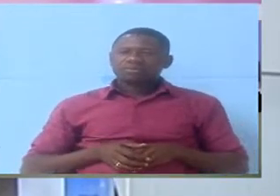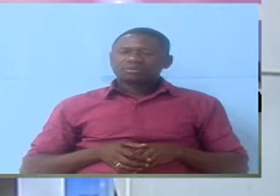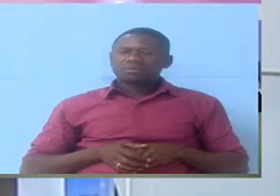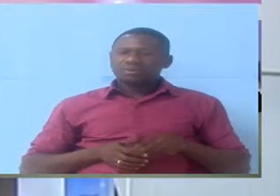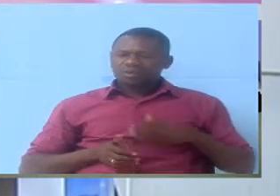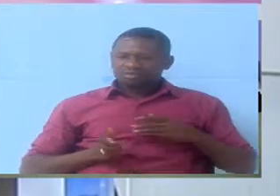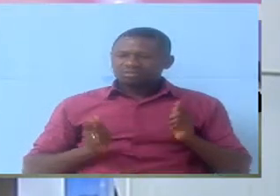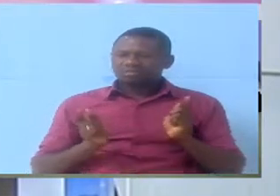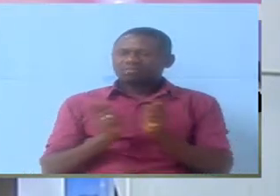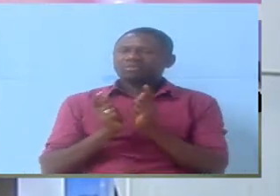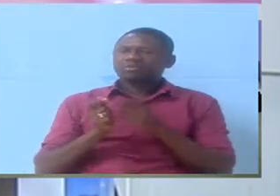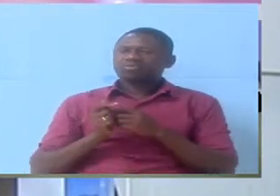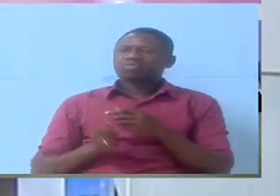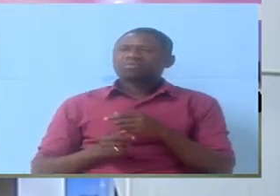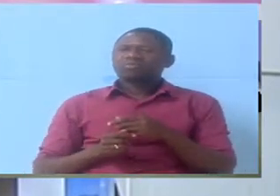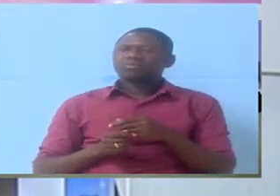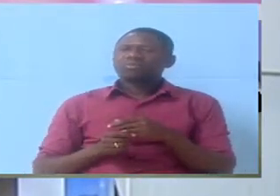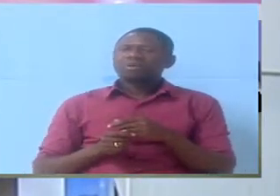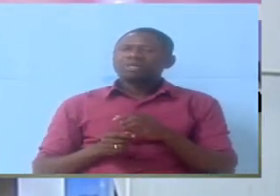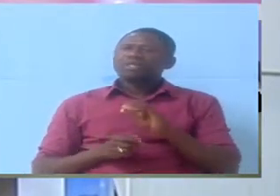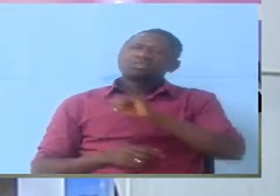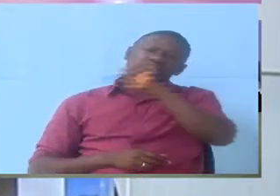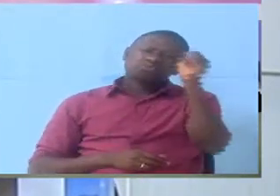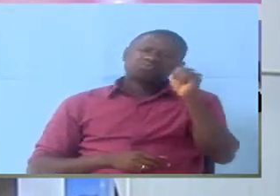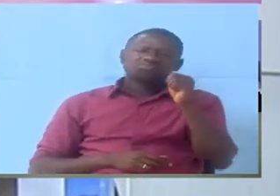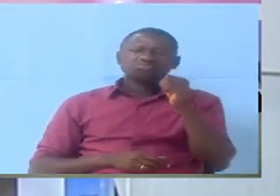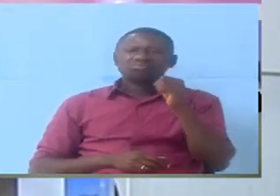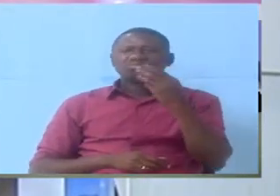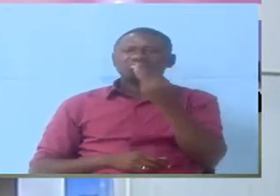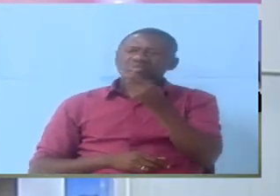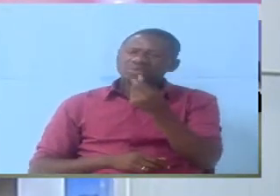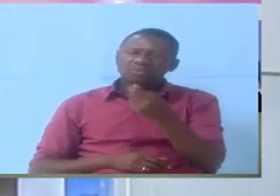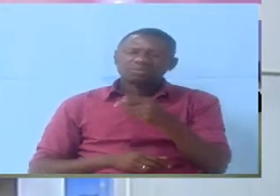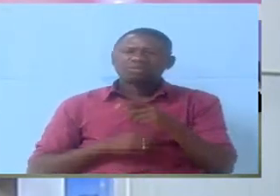currency. It was about